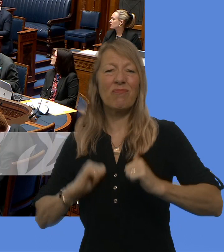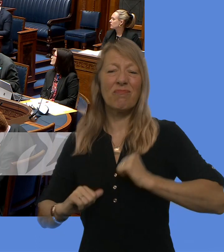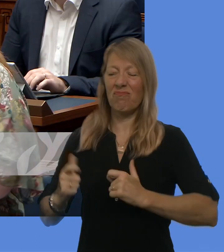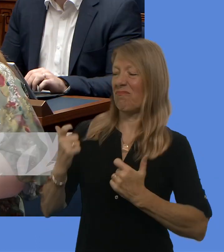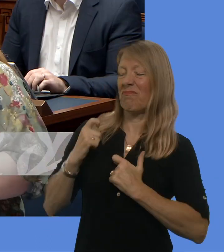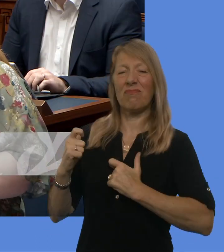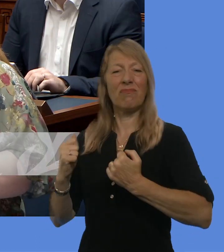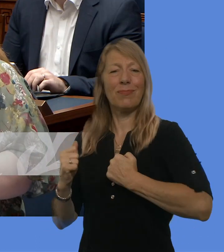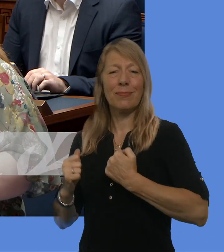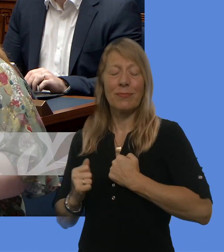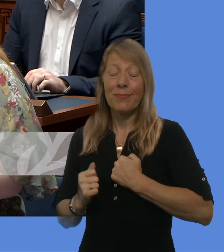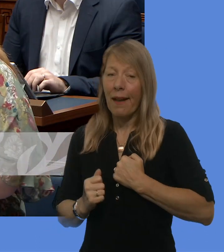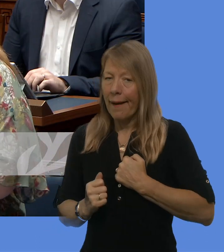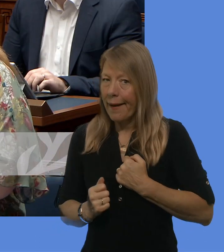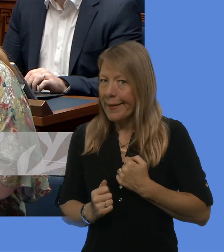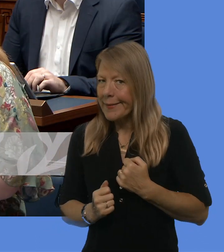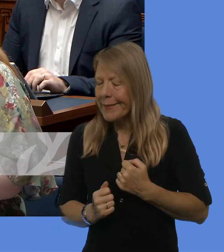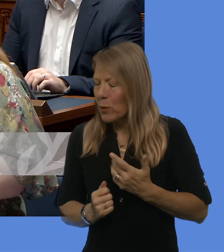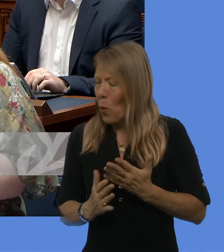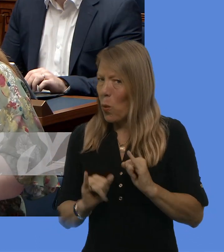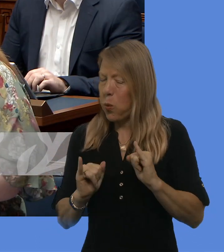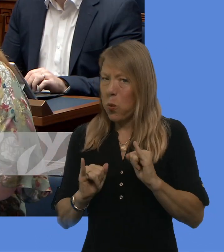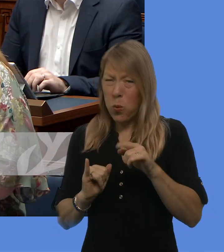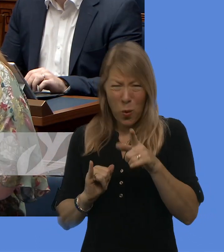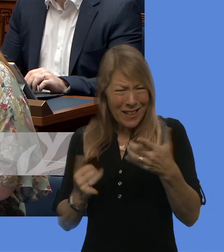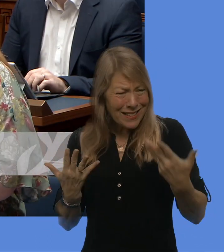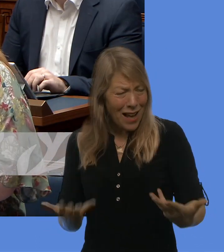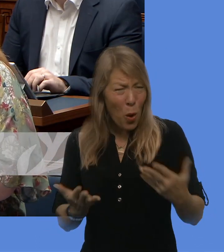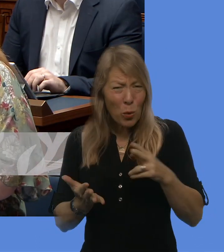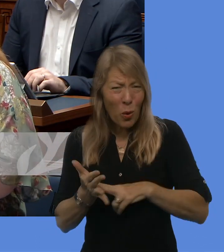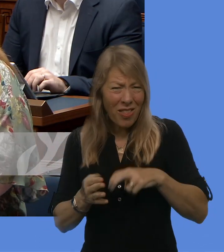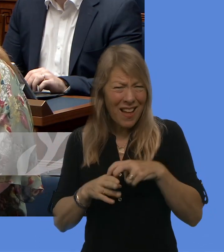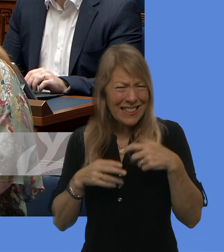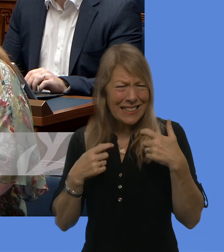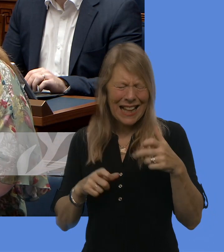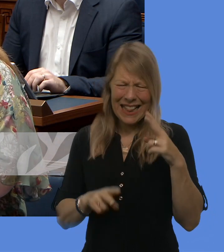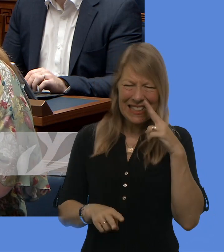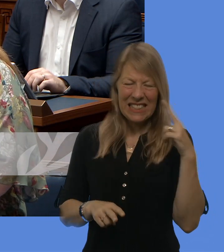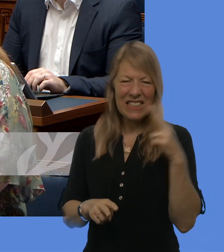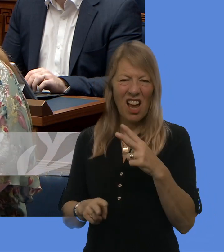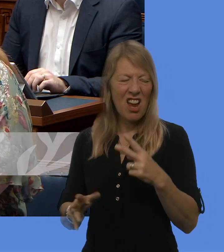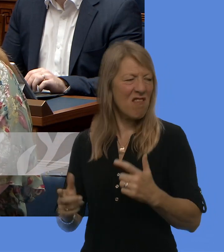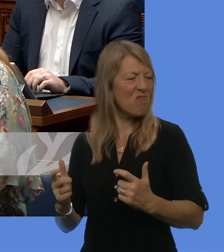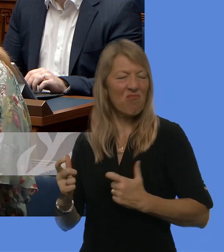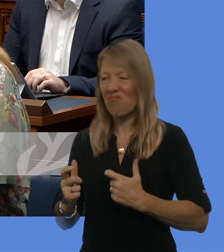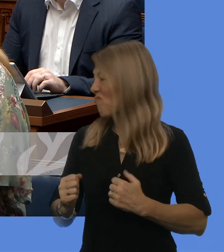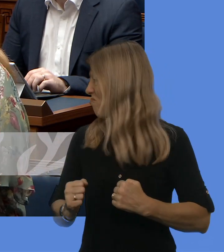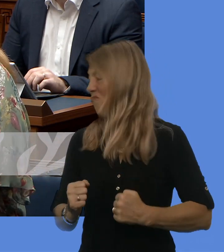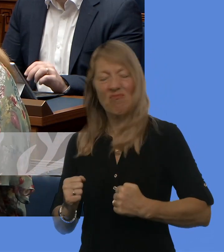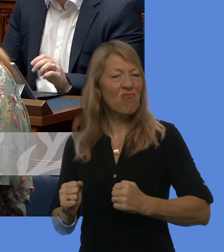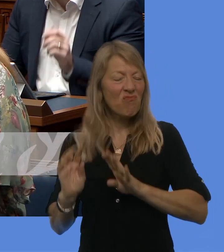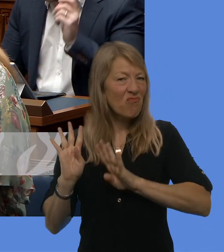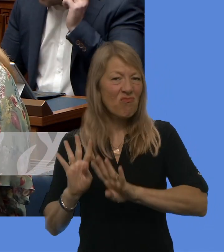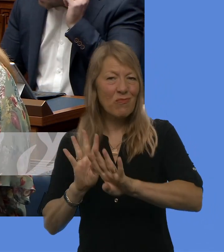is incredibly disturbing that at this juncture in Northern Ireland we continue to see such shows of strength. I think the